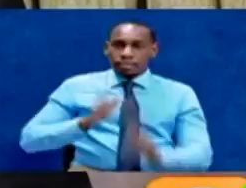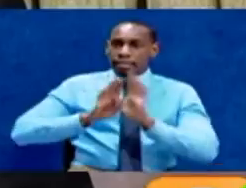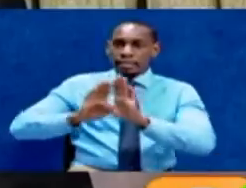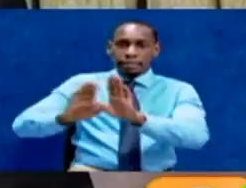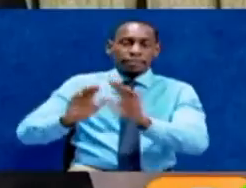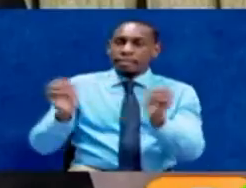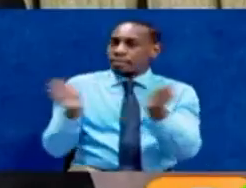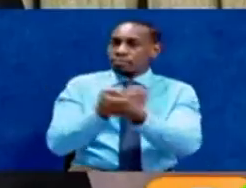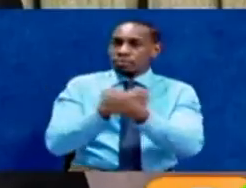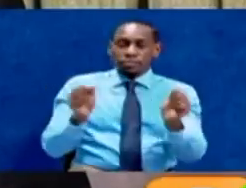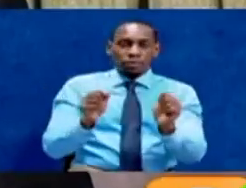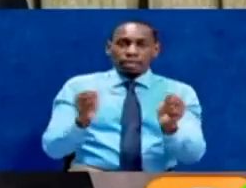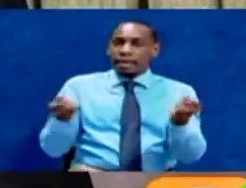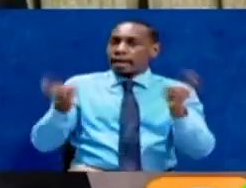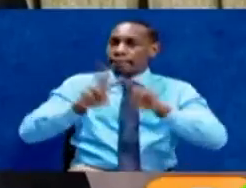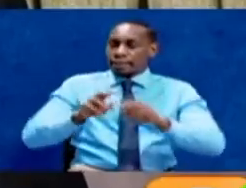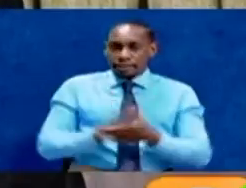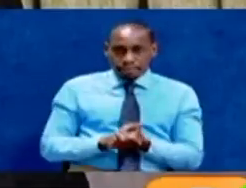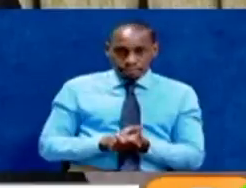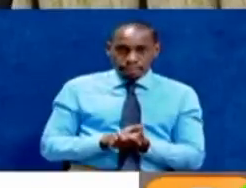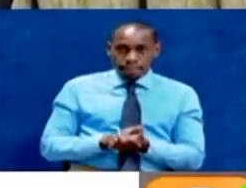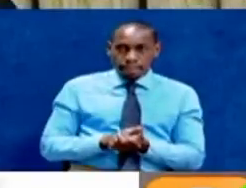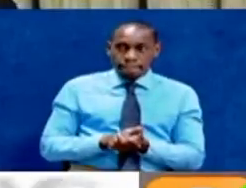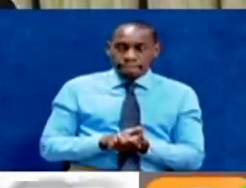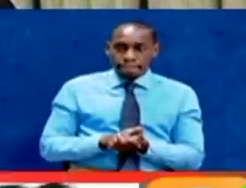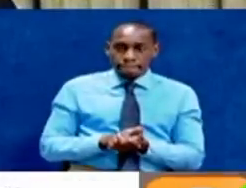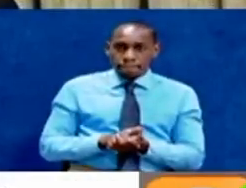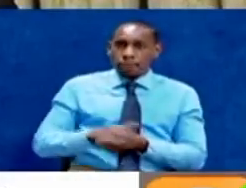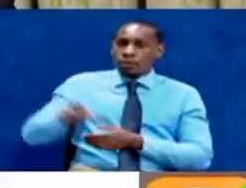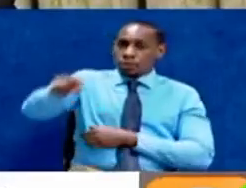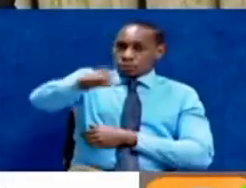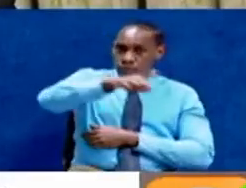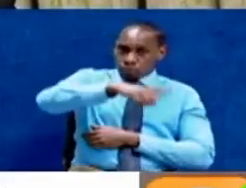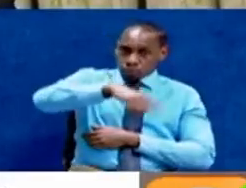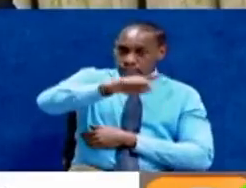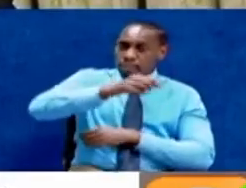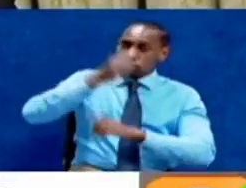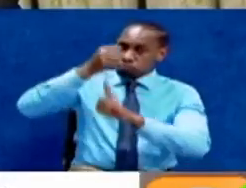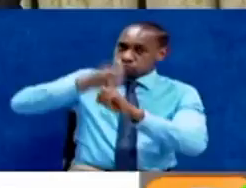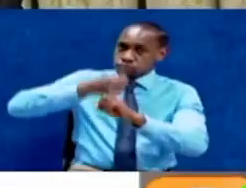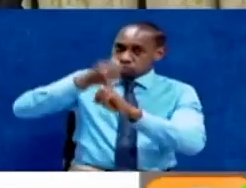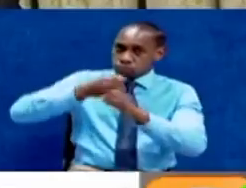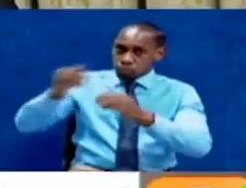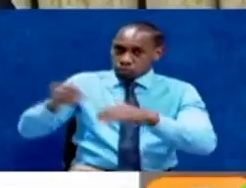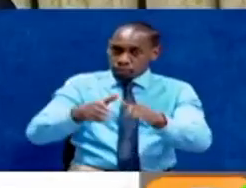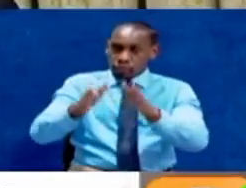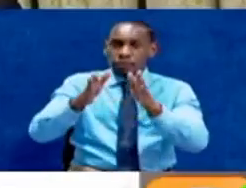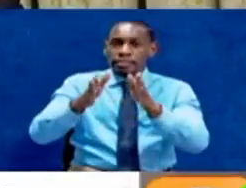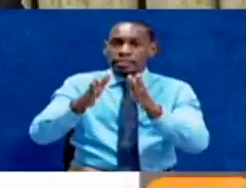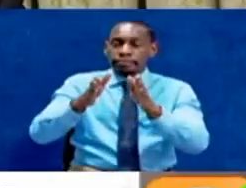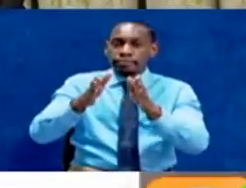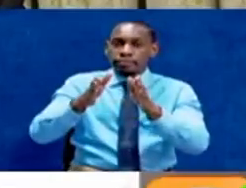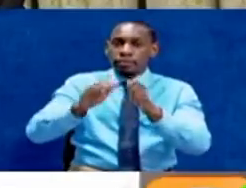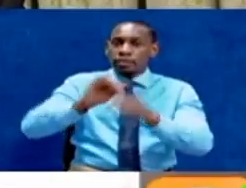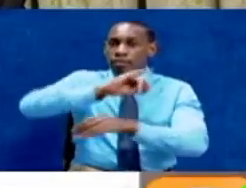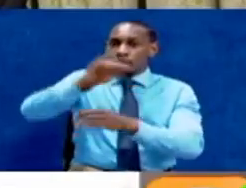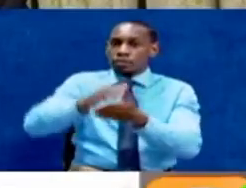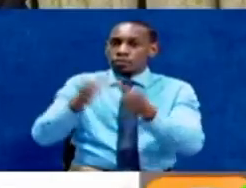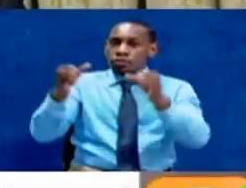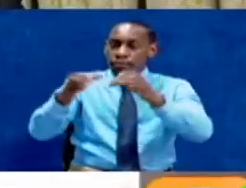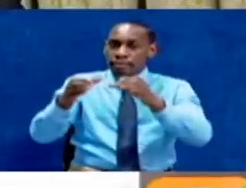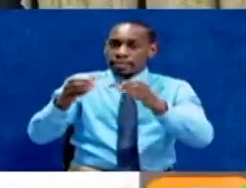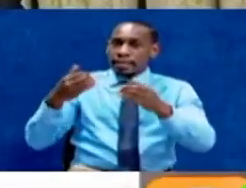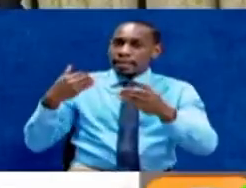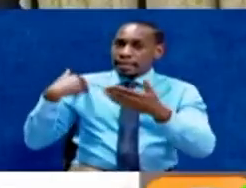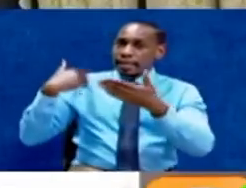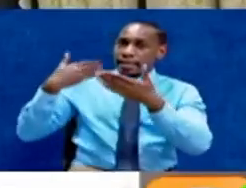people. It will not happen. We'll fight for our space in Jubilee